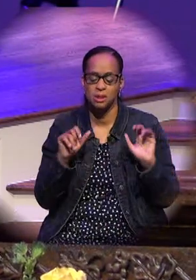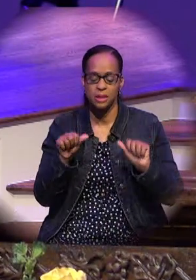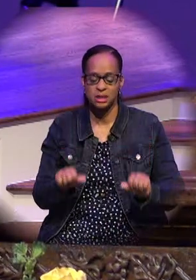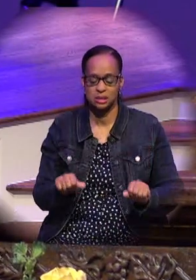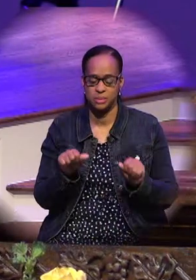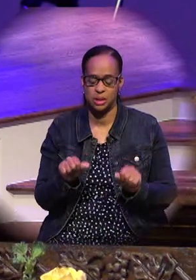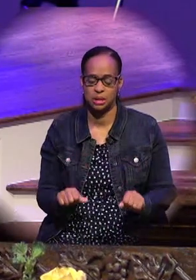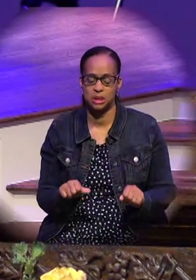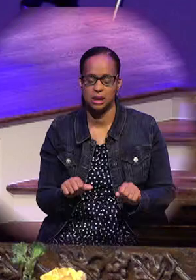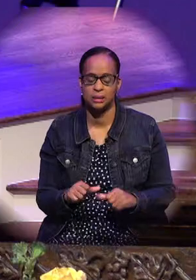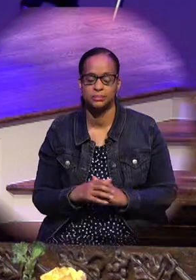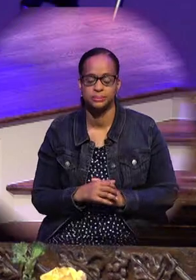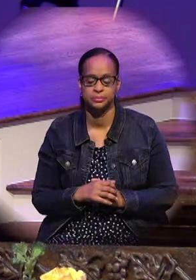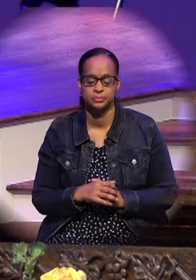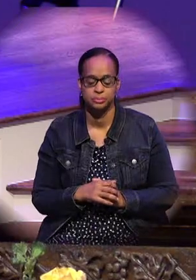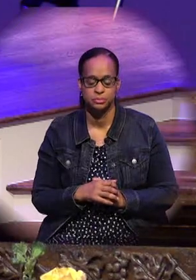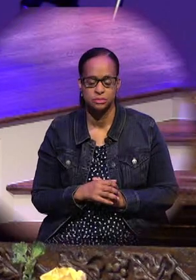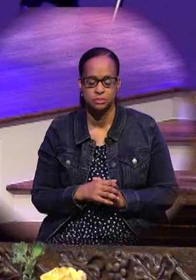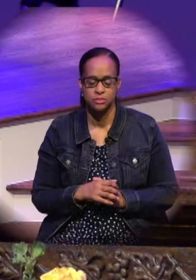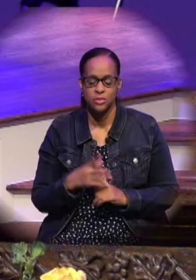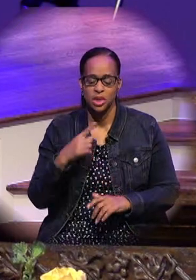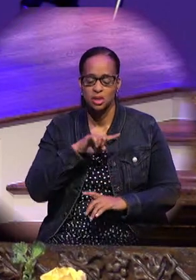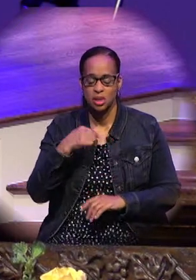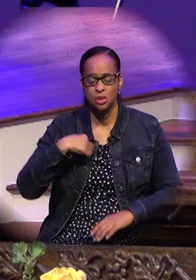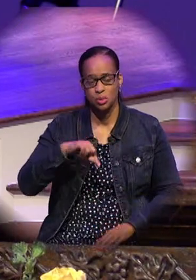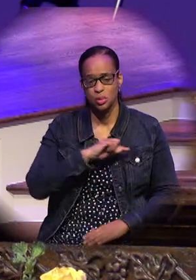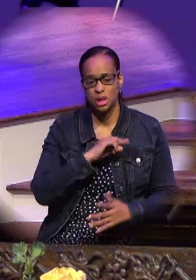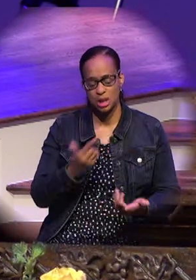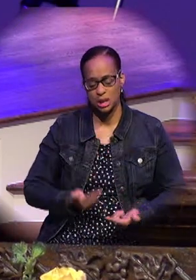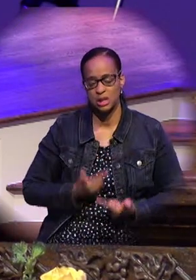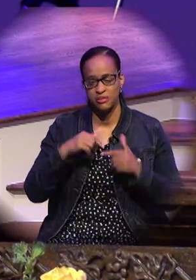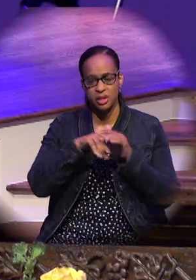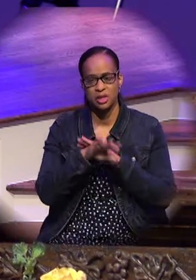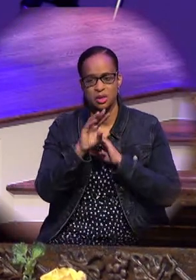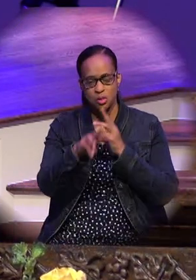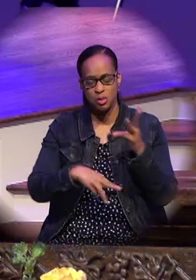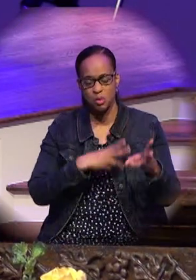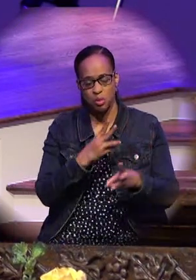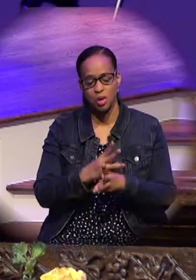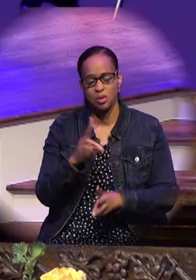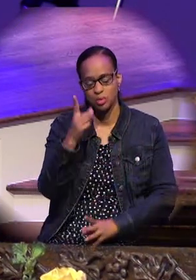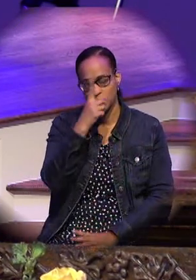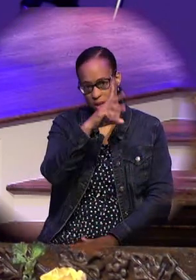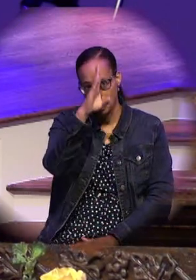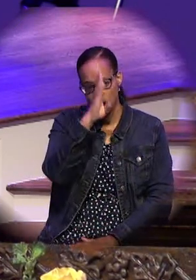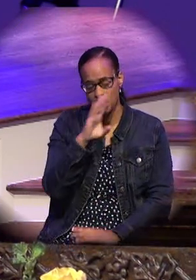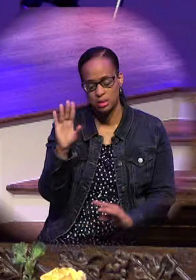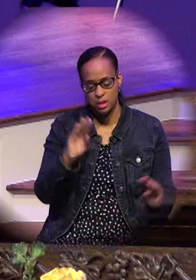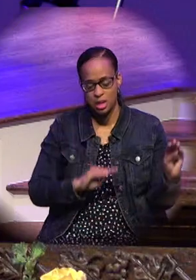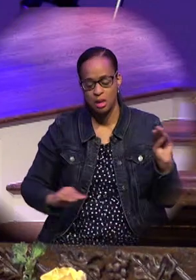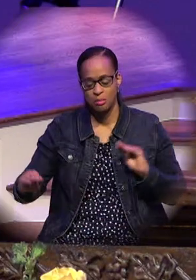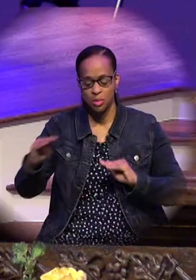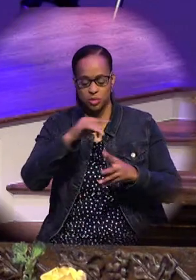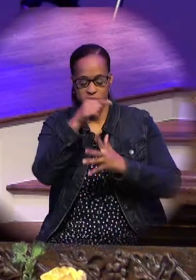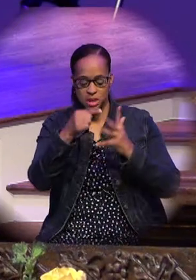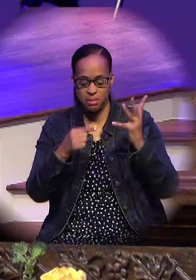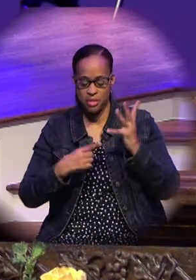possibility that we live in a world where God moves among